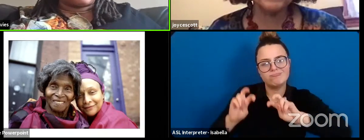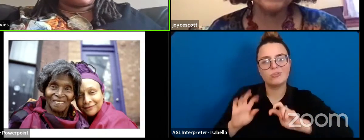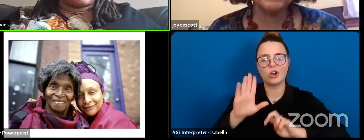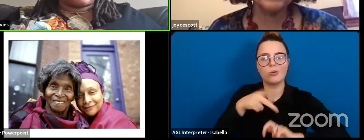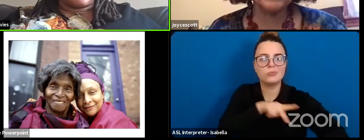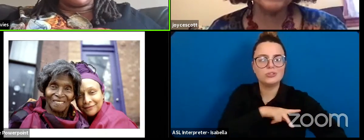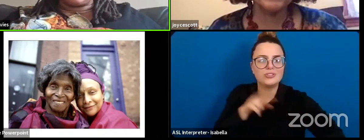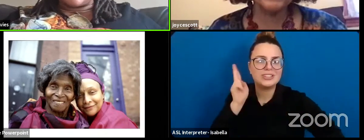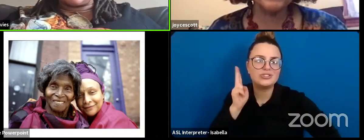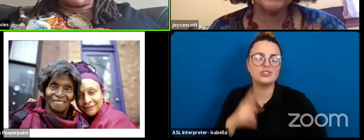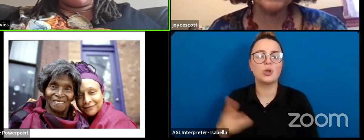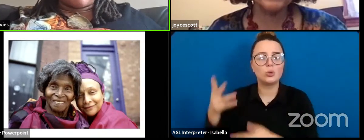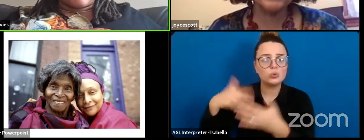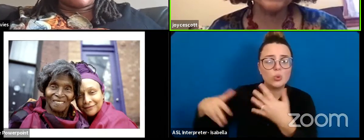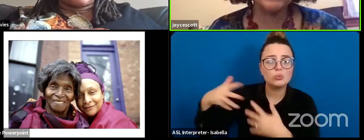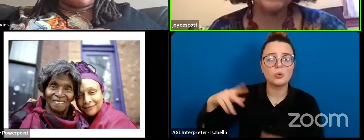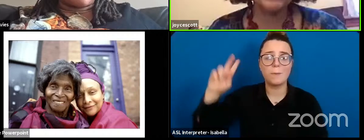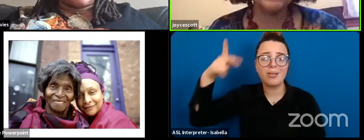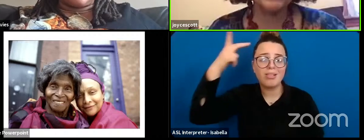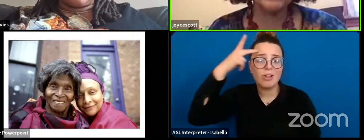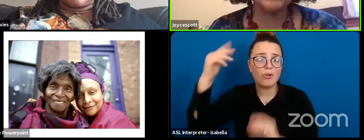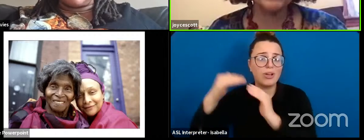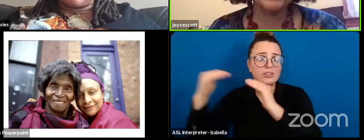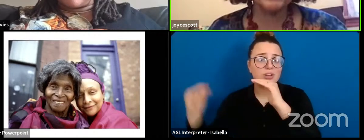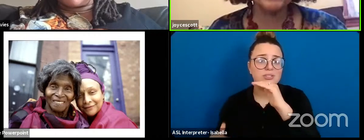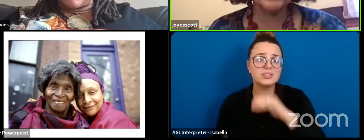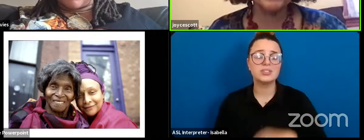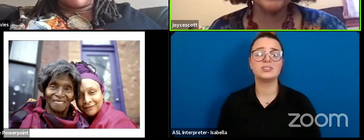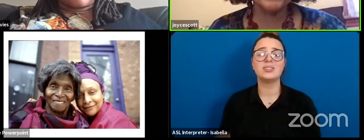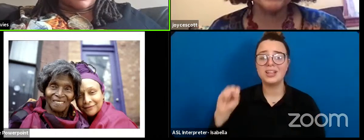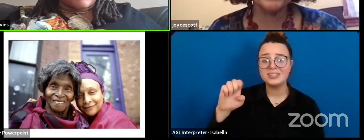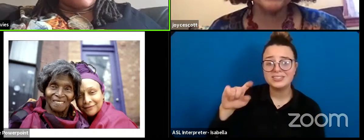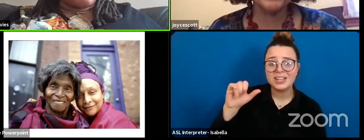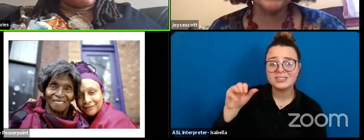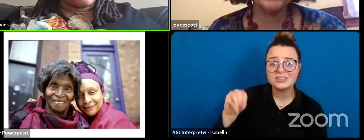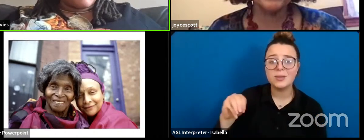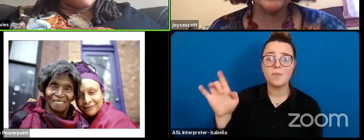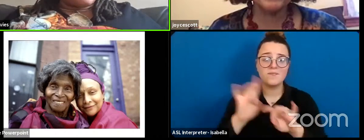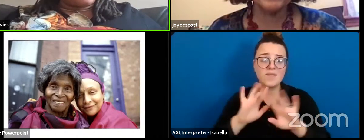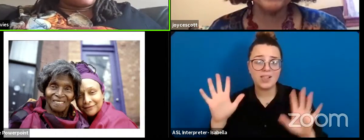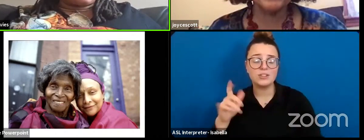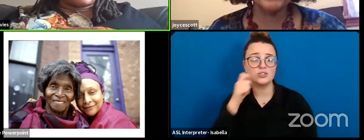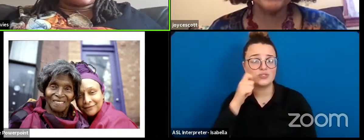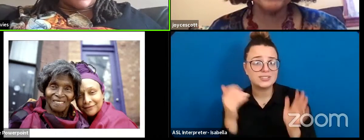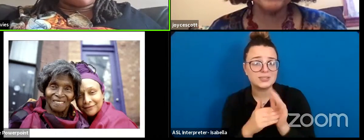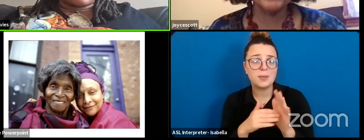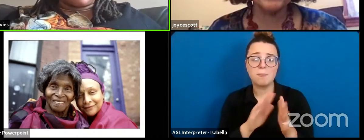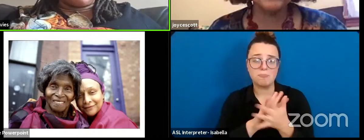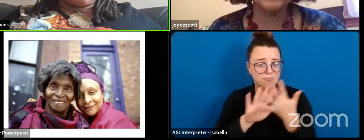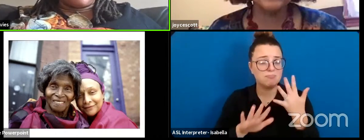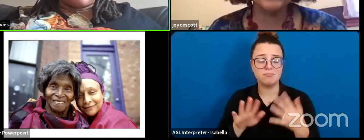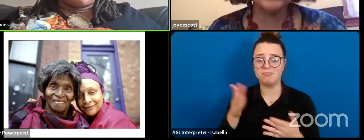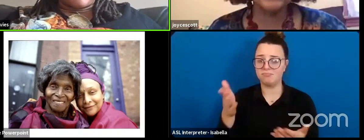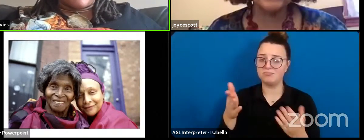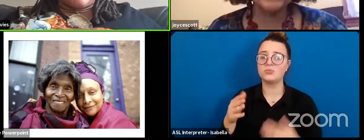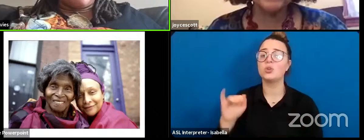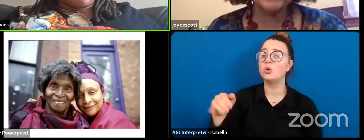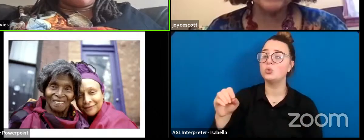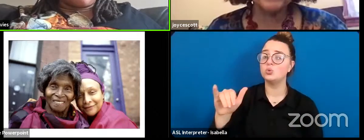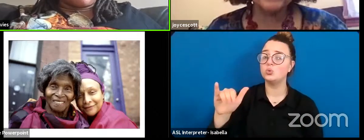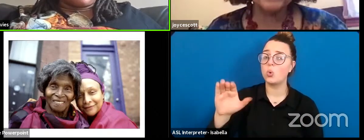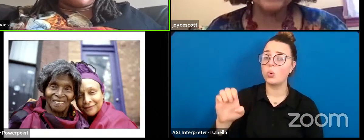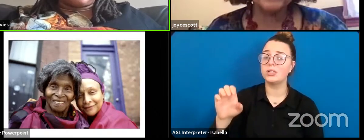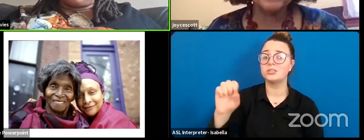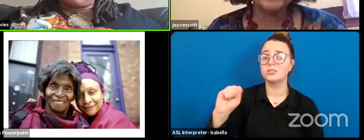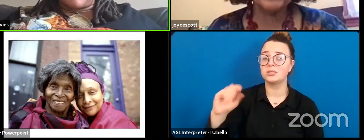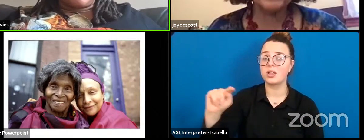political injustices, sexism, violence, and racism as they face our society. Joyce J. Scott received a BFA